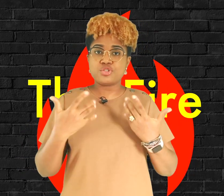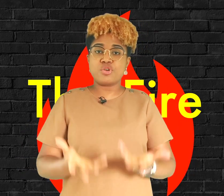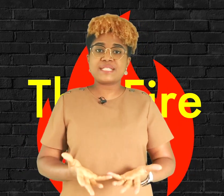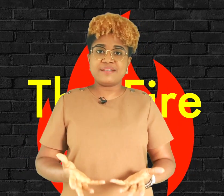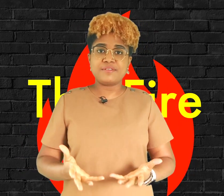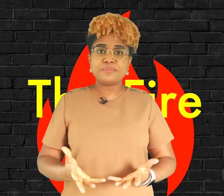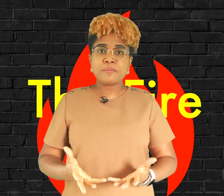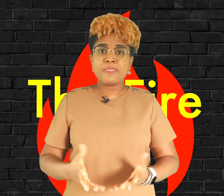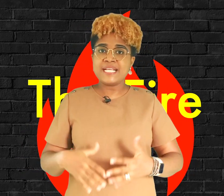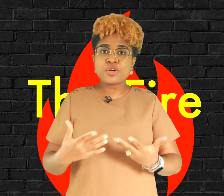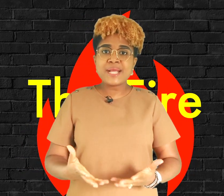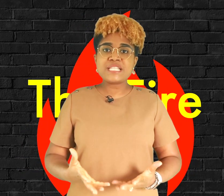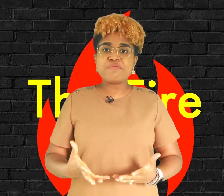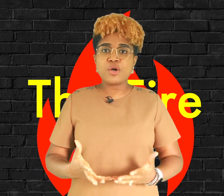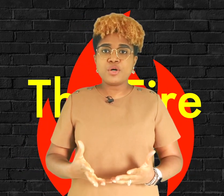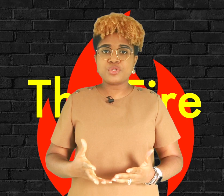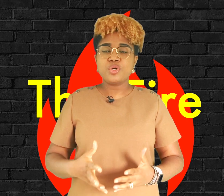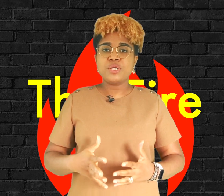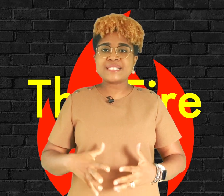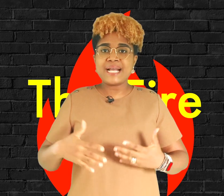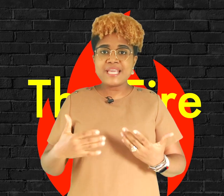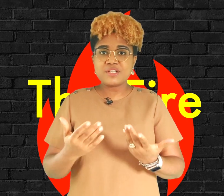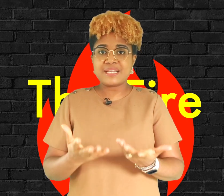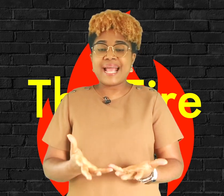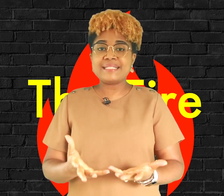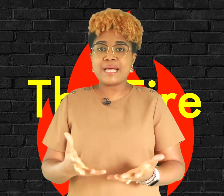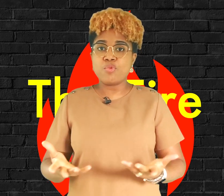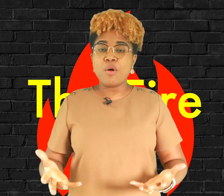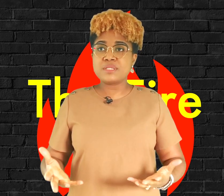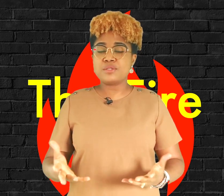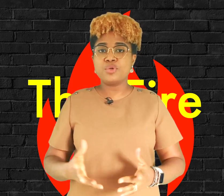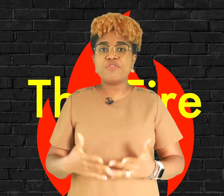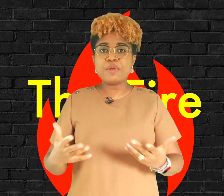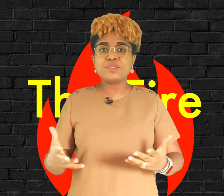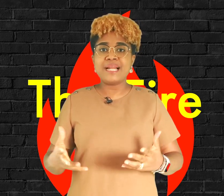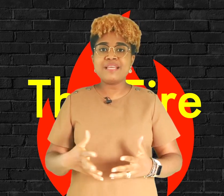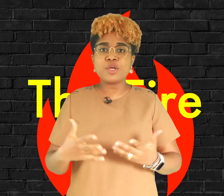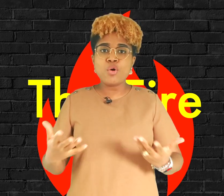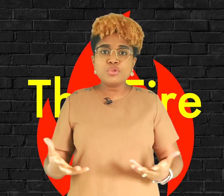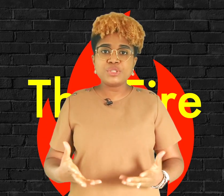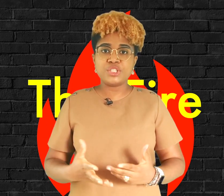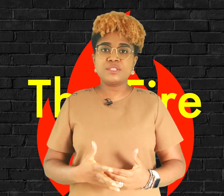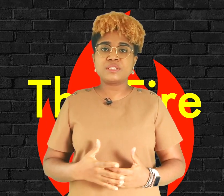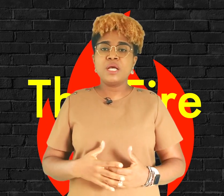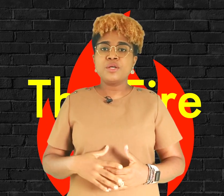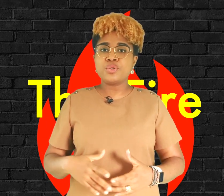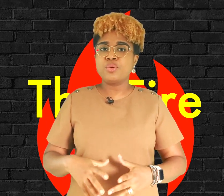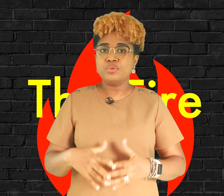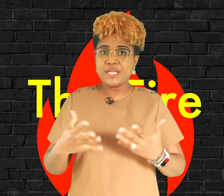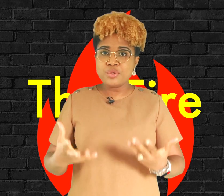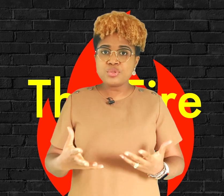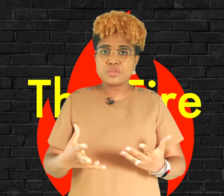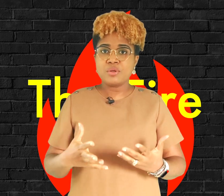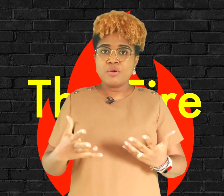is destructive. It's creative because it can give us light and warmth. You know, for people that live in cold regions, you